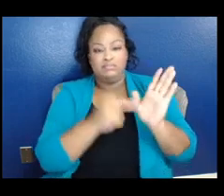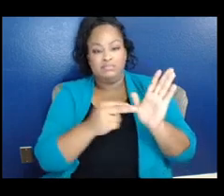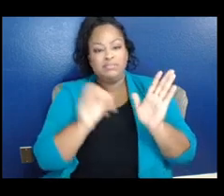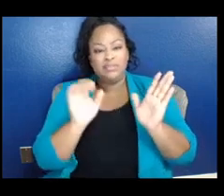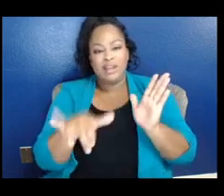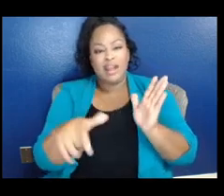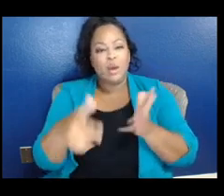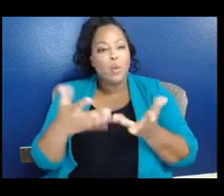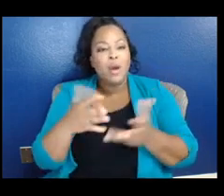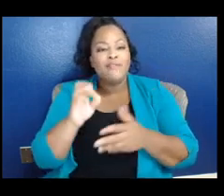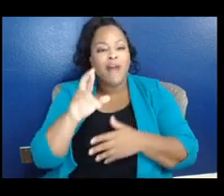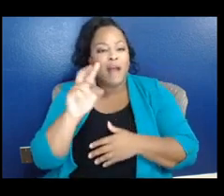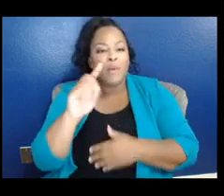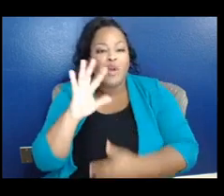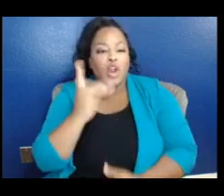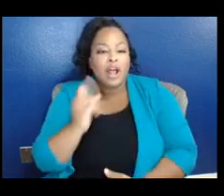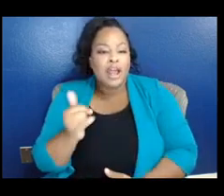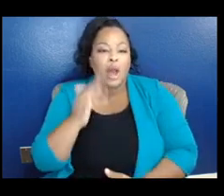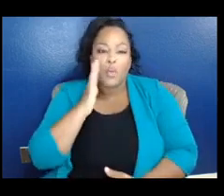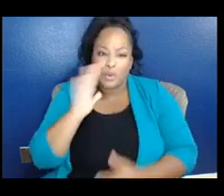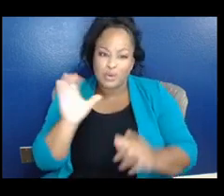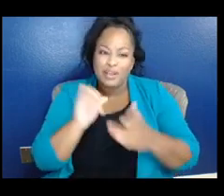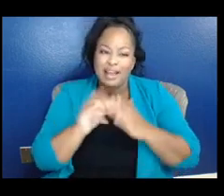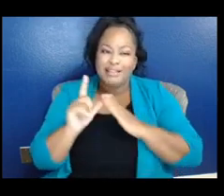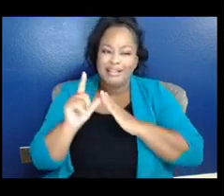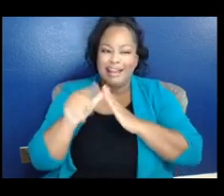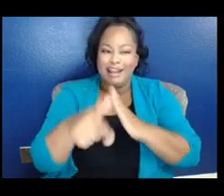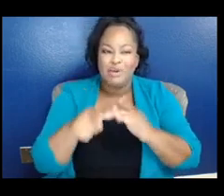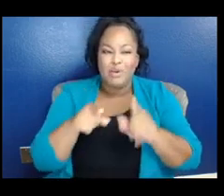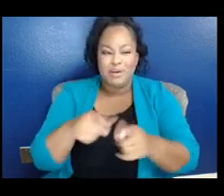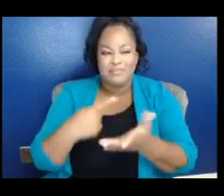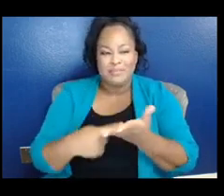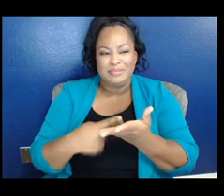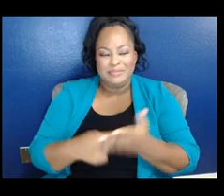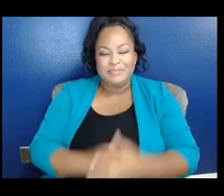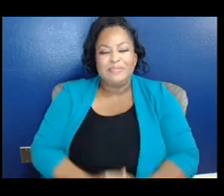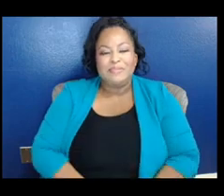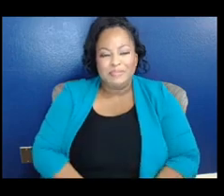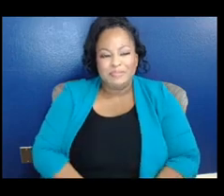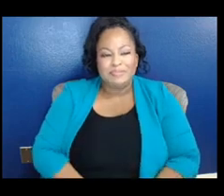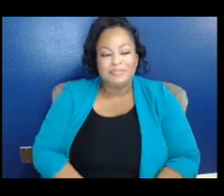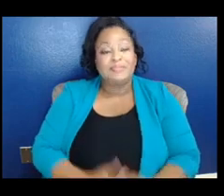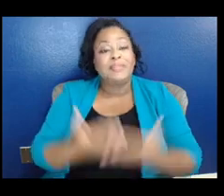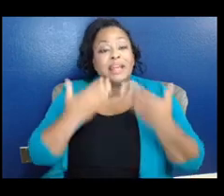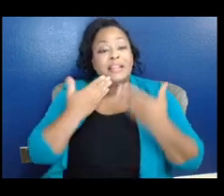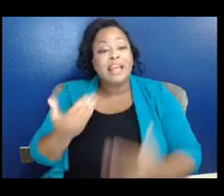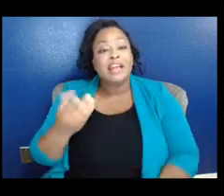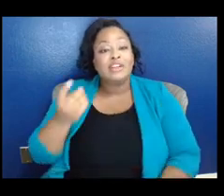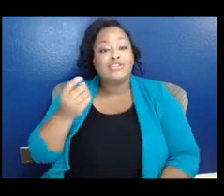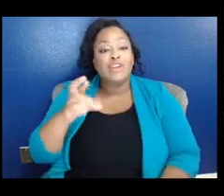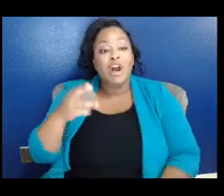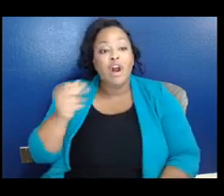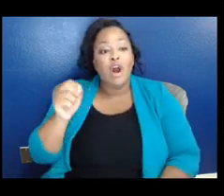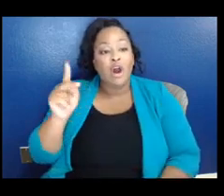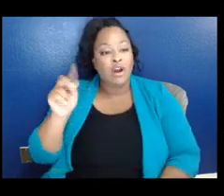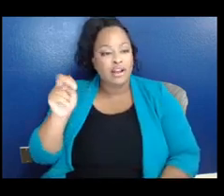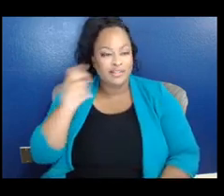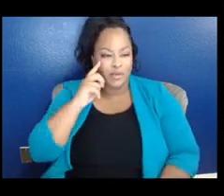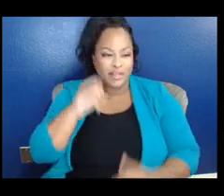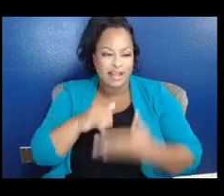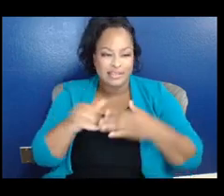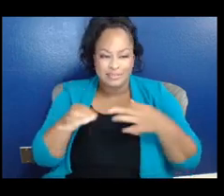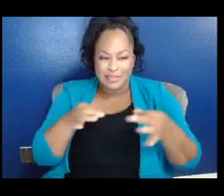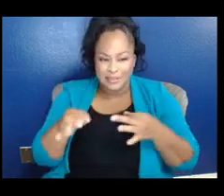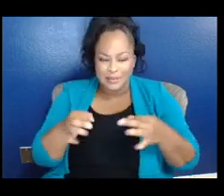here of what a fibroid looks like. So we'll be doing that later on in the discussion. Thank you, Dr. Hawkins, for